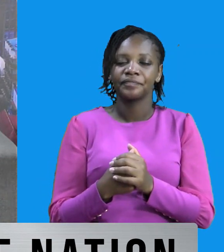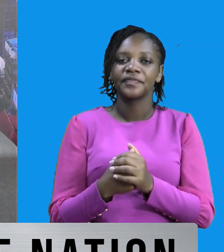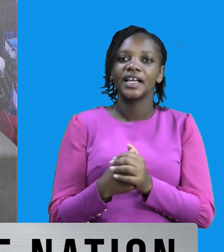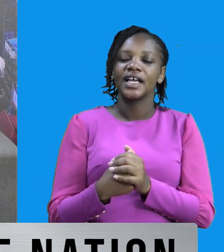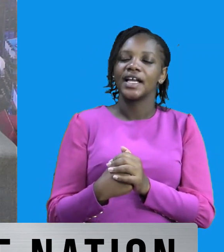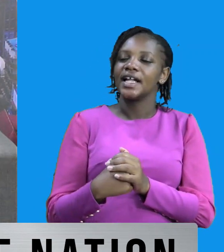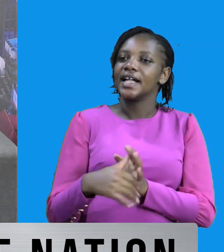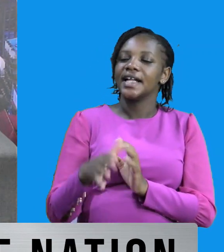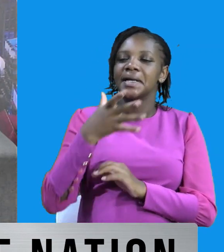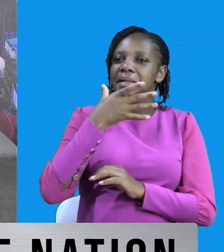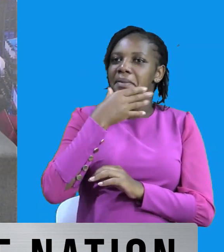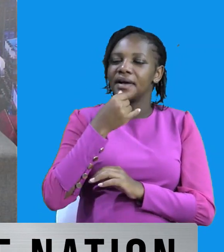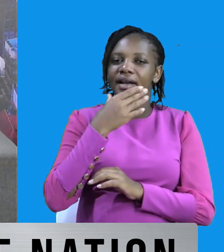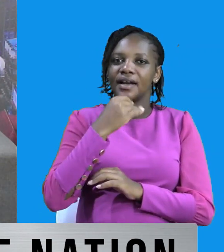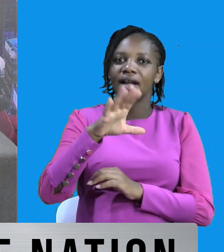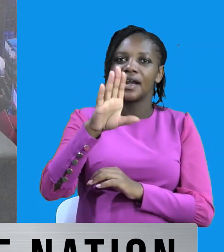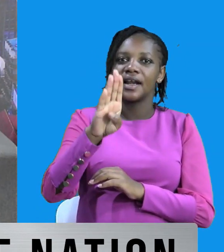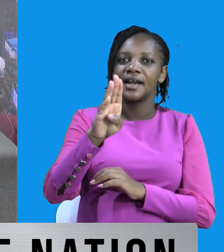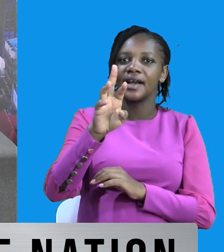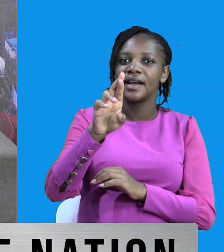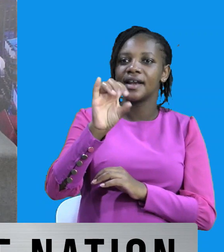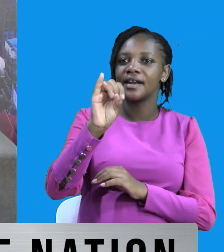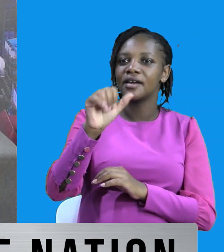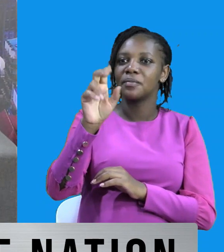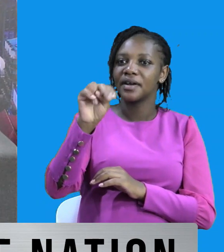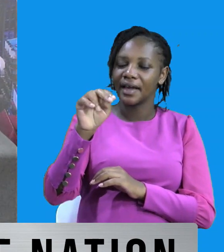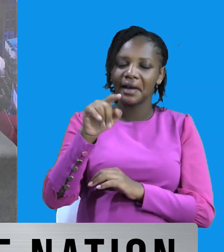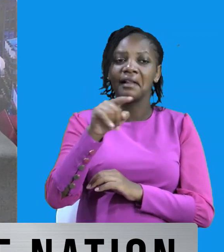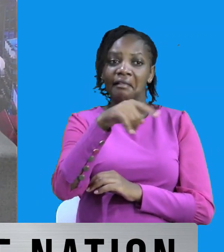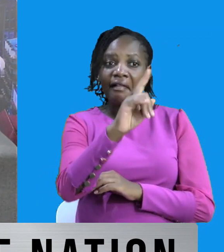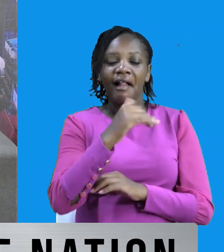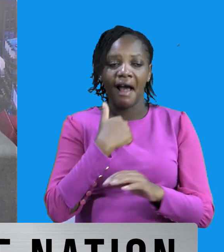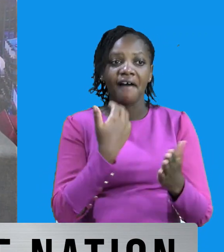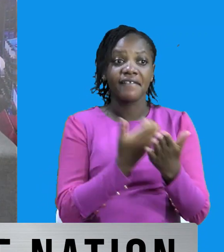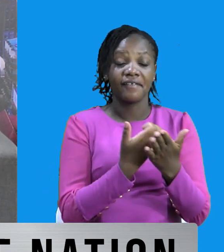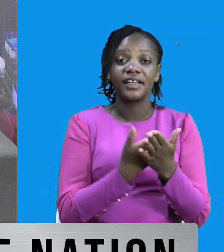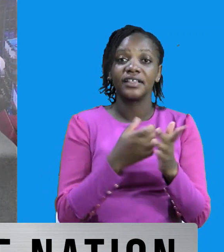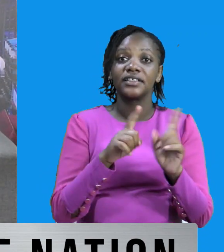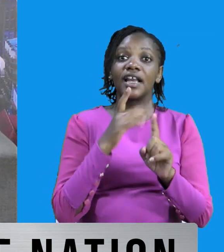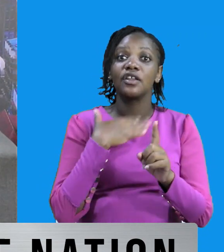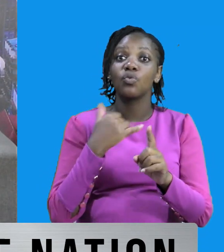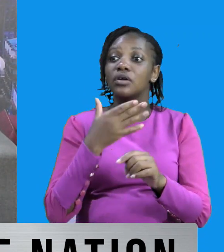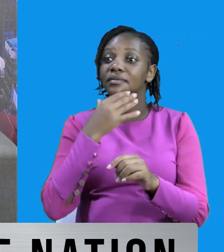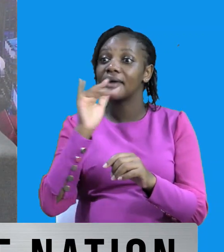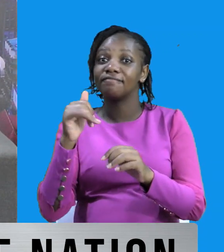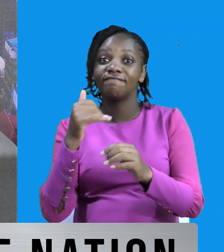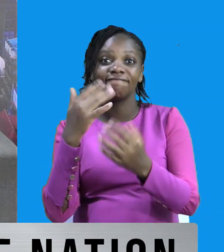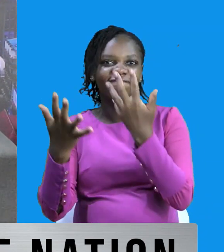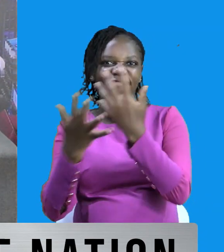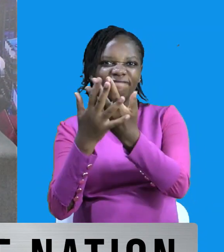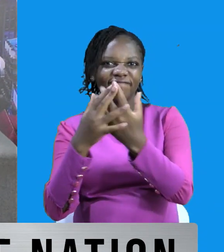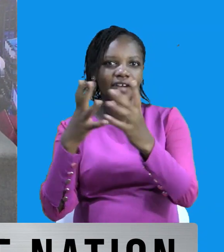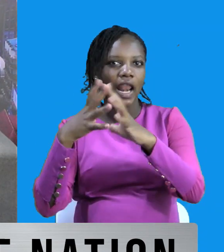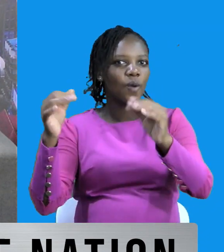has no right to, they have the evidence and they want to take him all the way and make sure he's locked for a very long time.